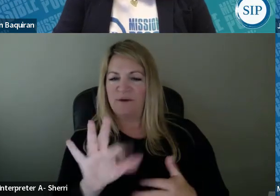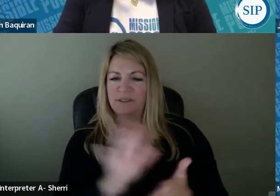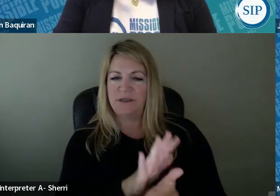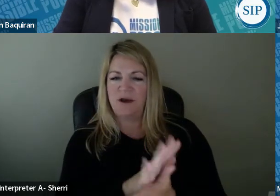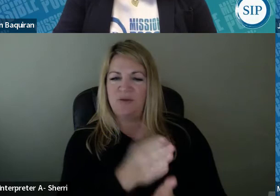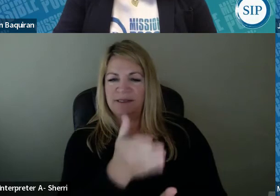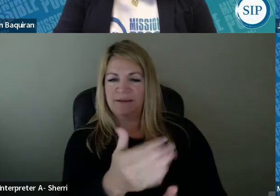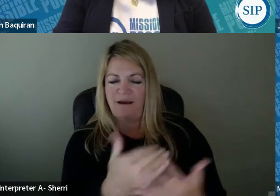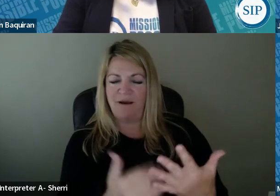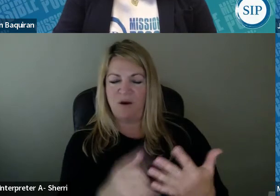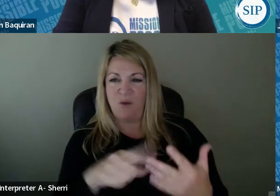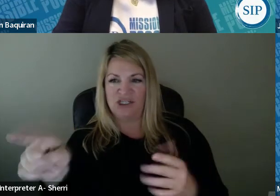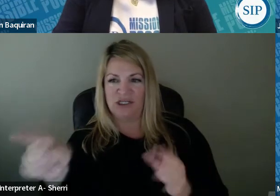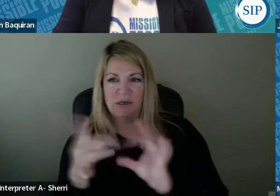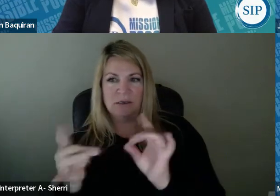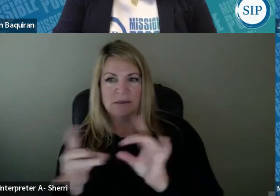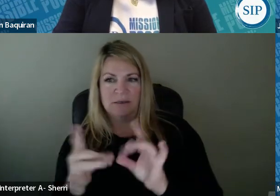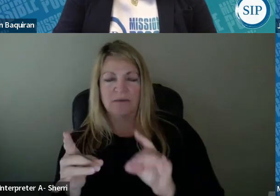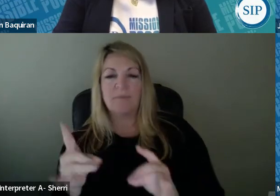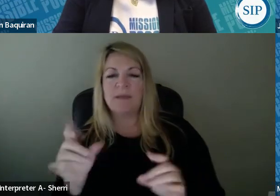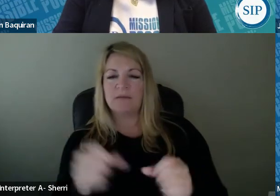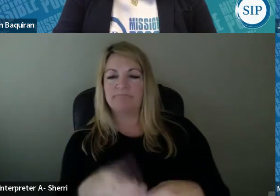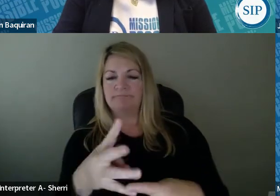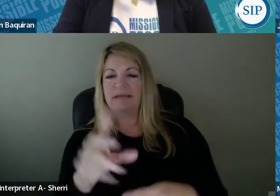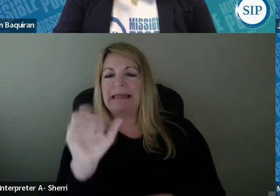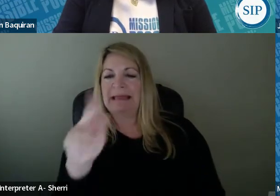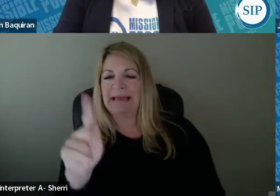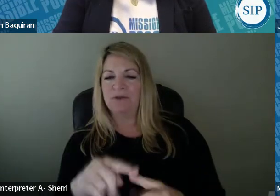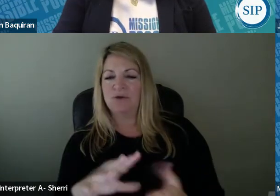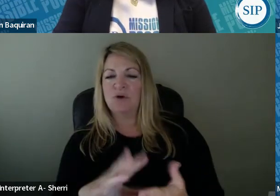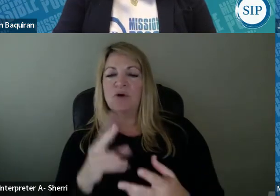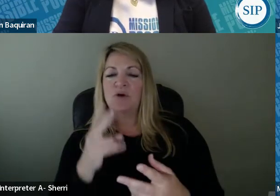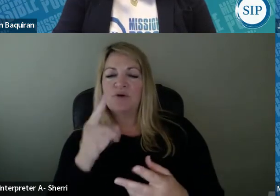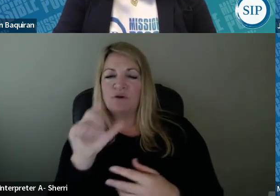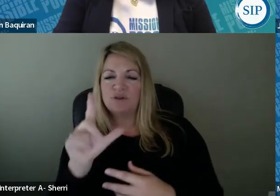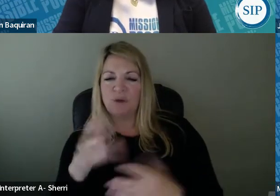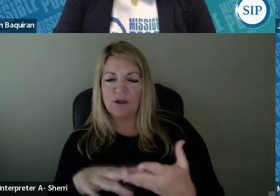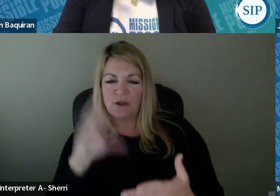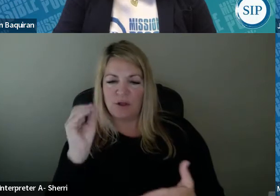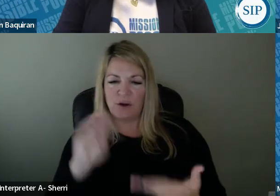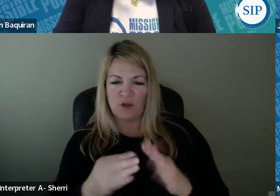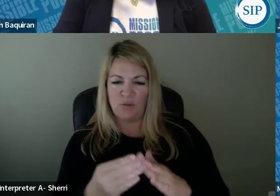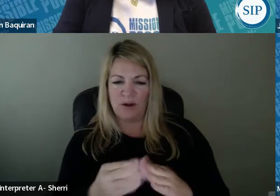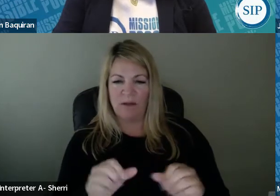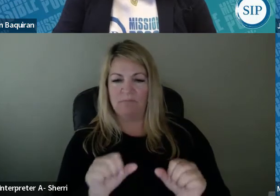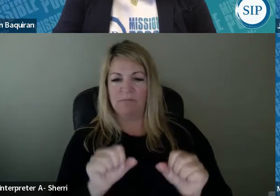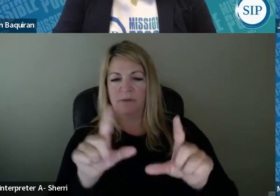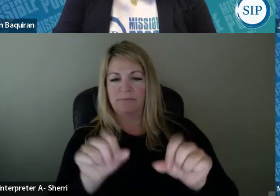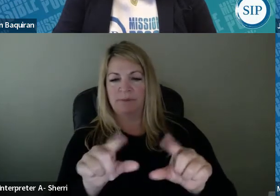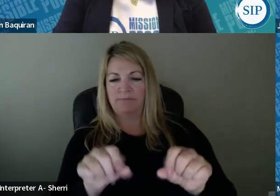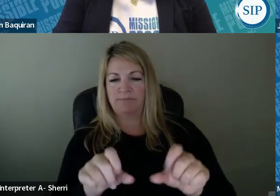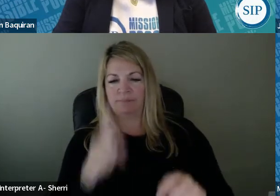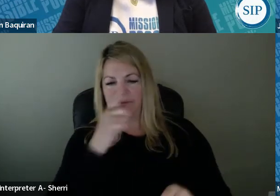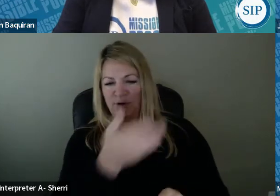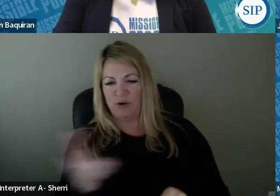was just talking about. So I'm dropping a link to our virtual learning community here in the chat. And like I said,